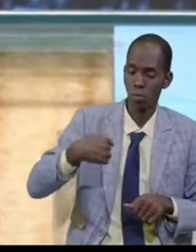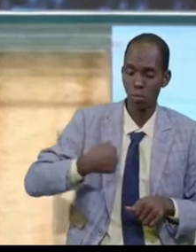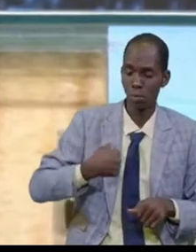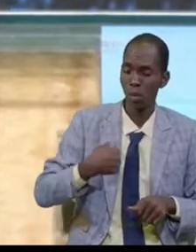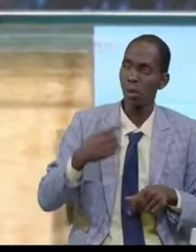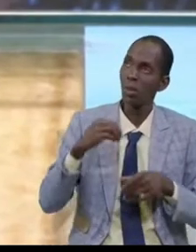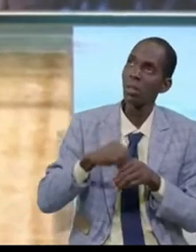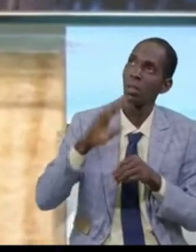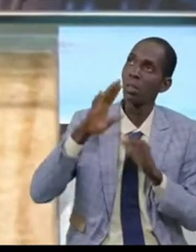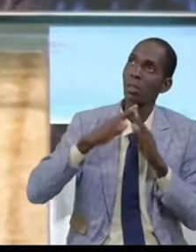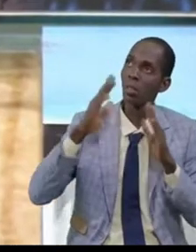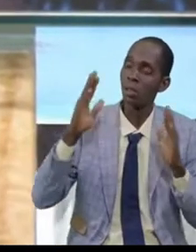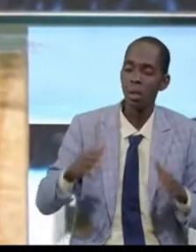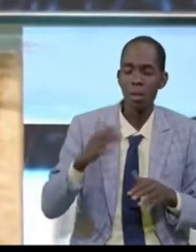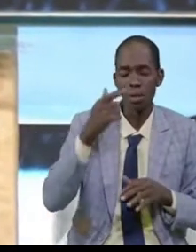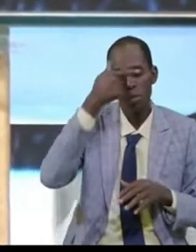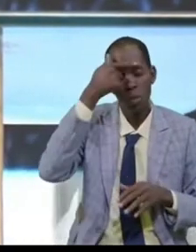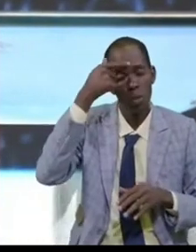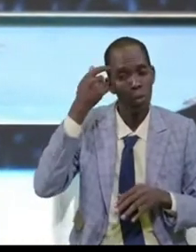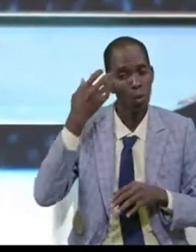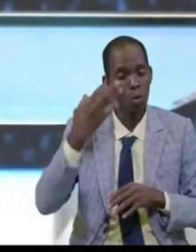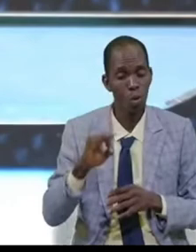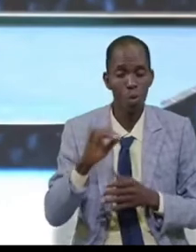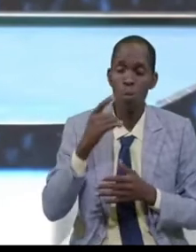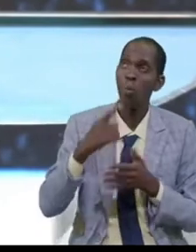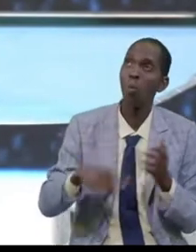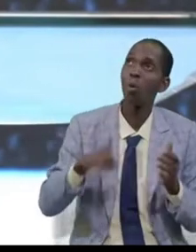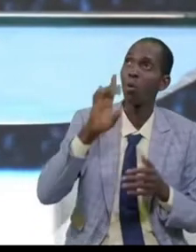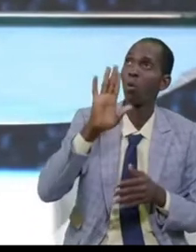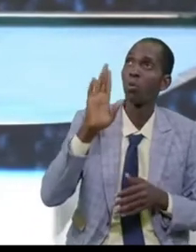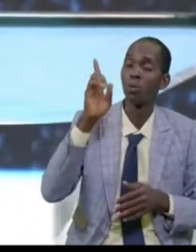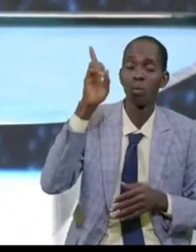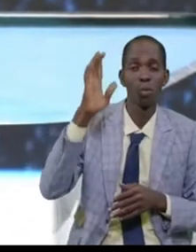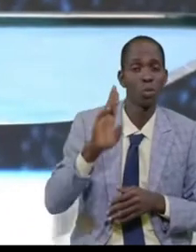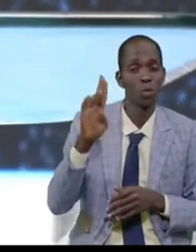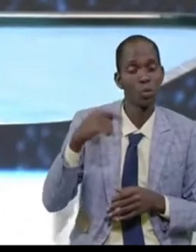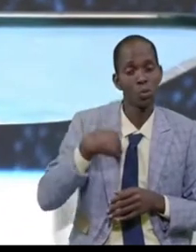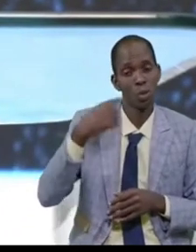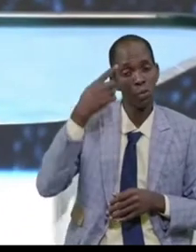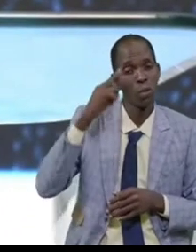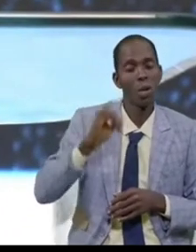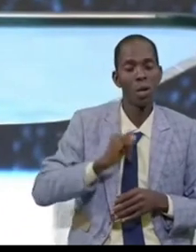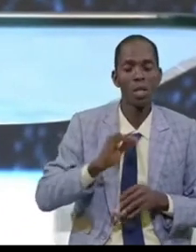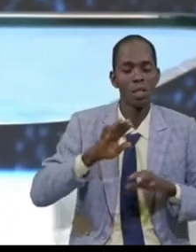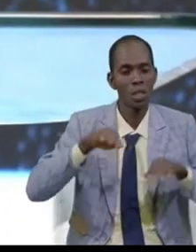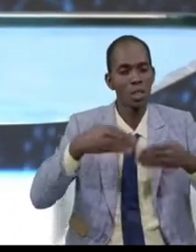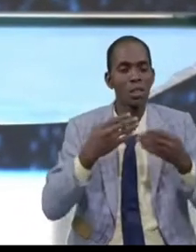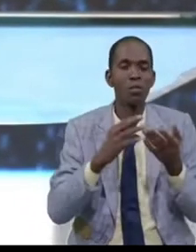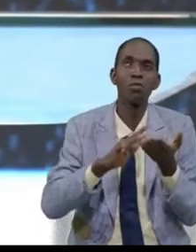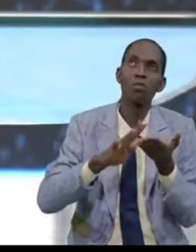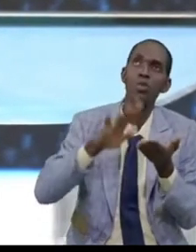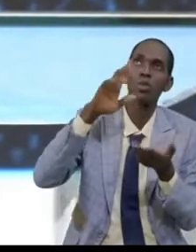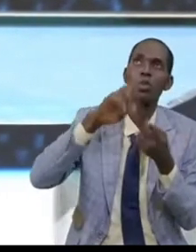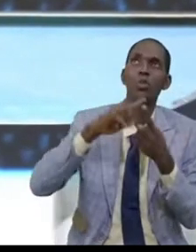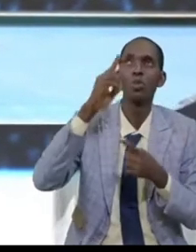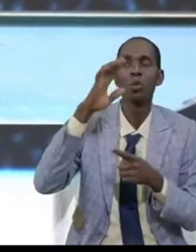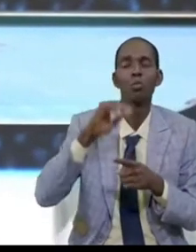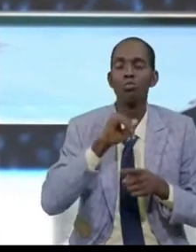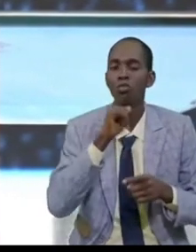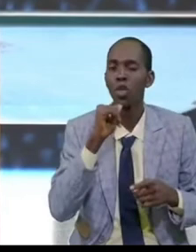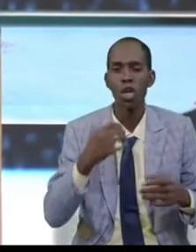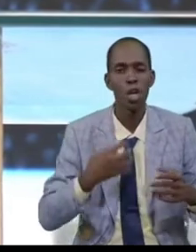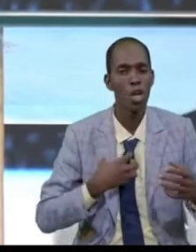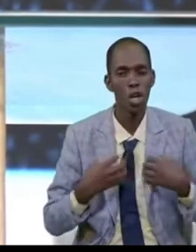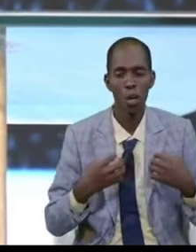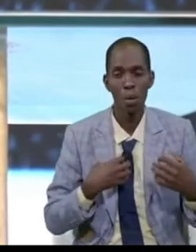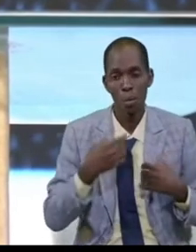do this. Because of that, we're giving glory to God and we're not complaining, because the Lord